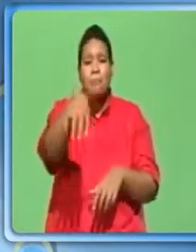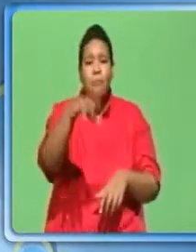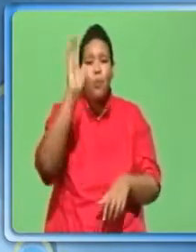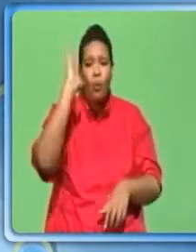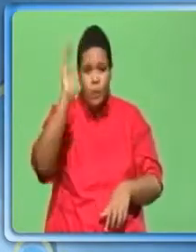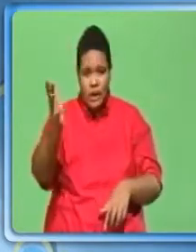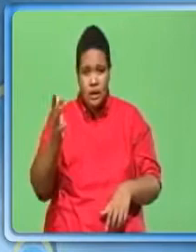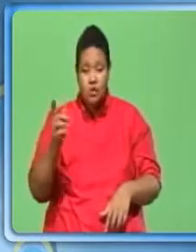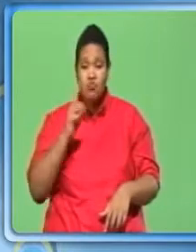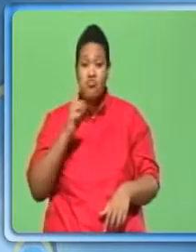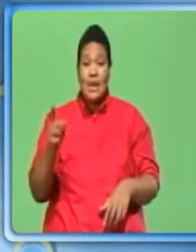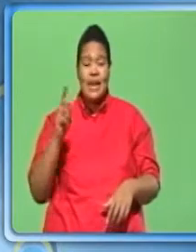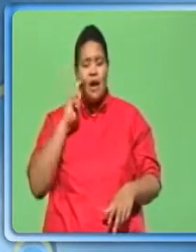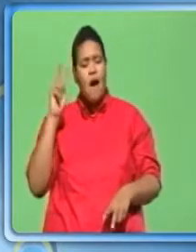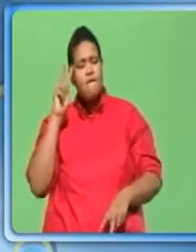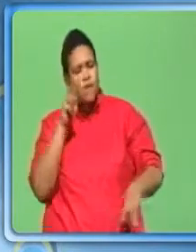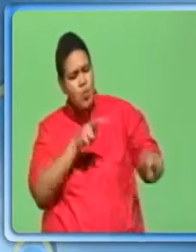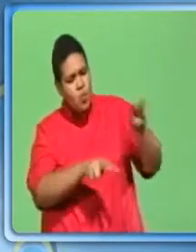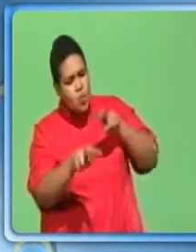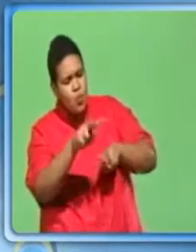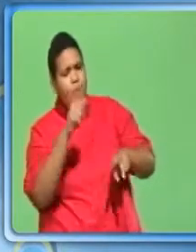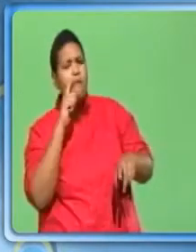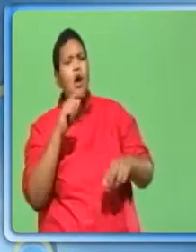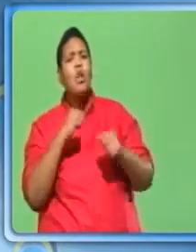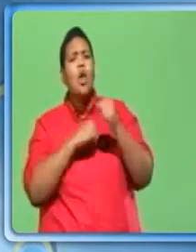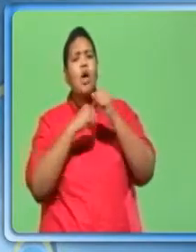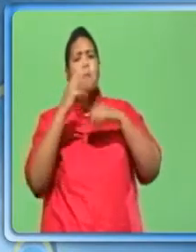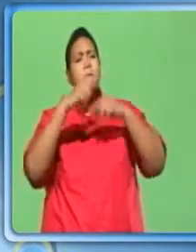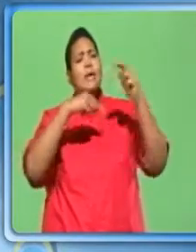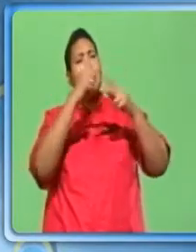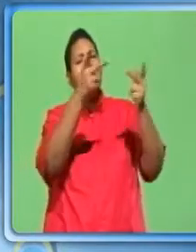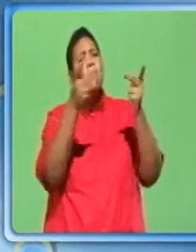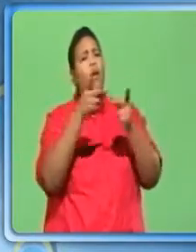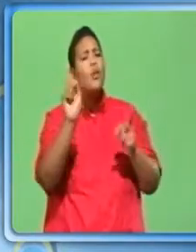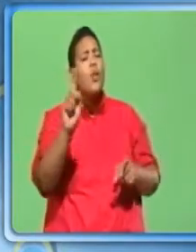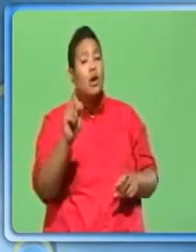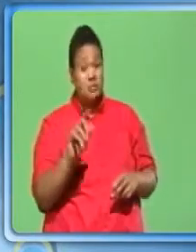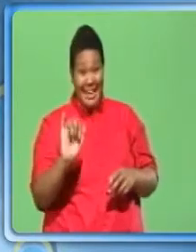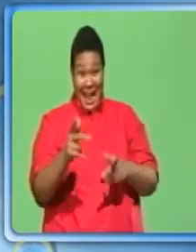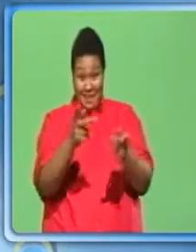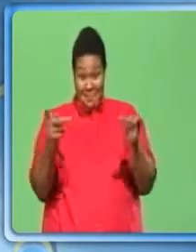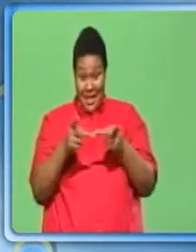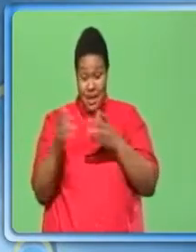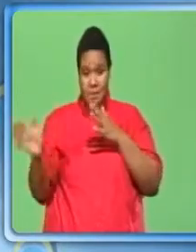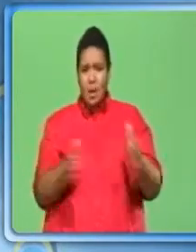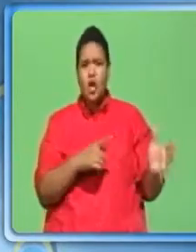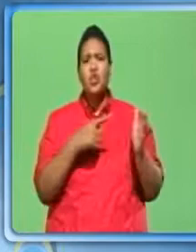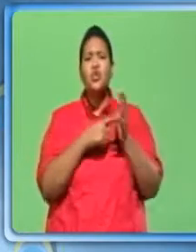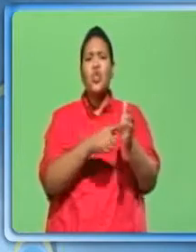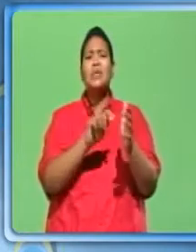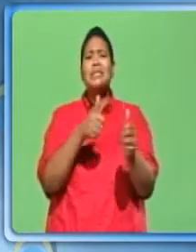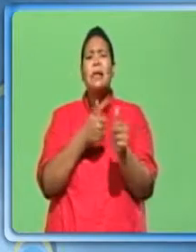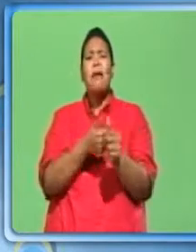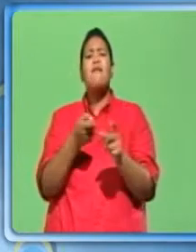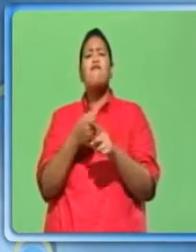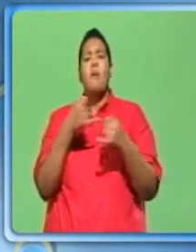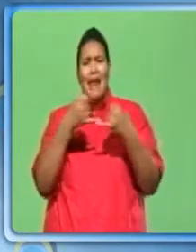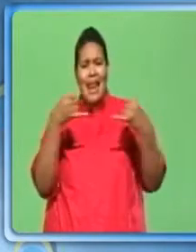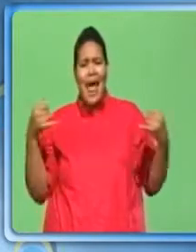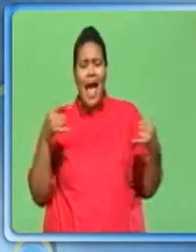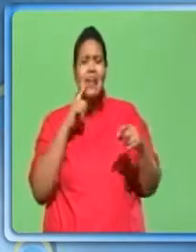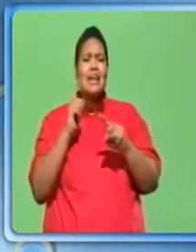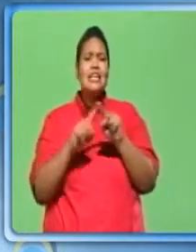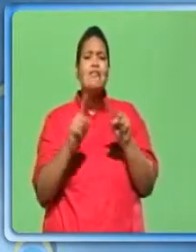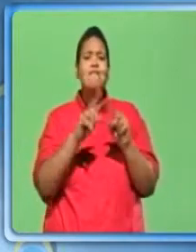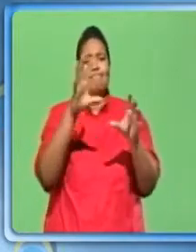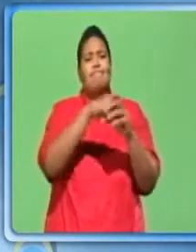an overhead view of the construction site. A site plan shows the setback from the boundary lines and various features